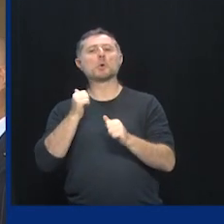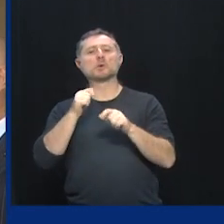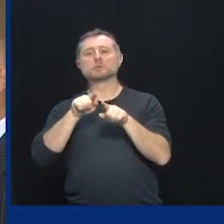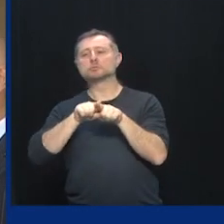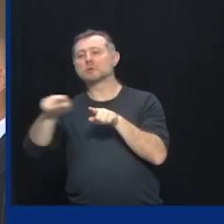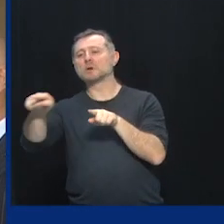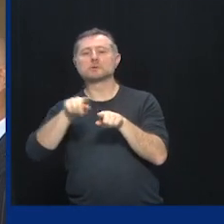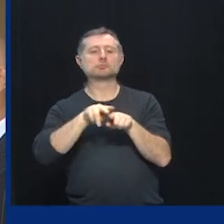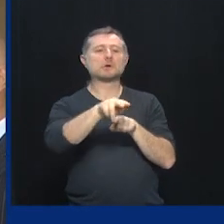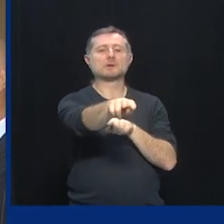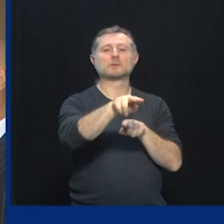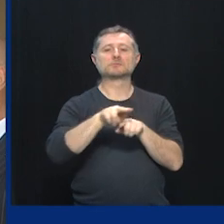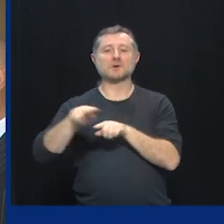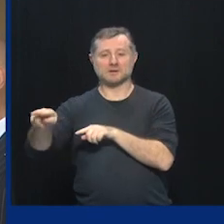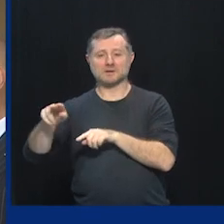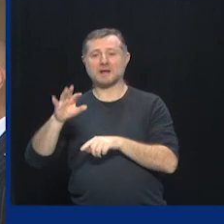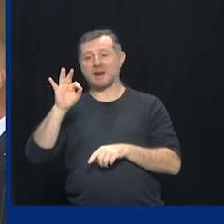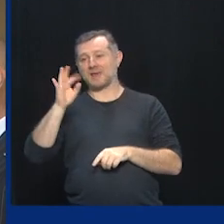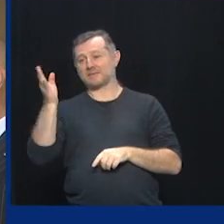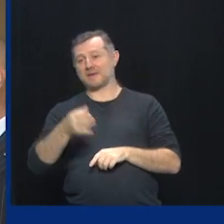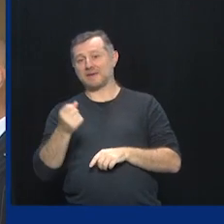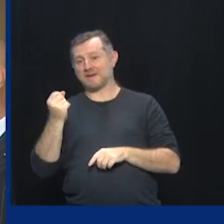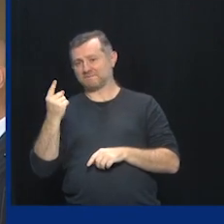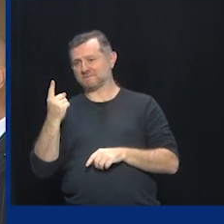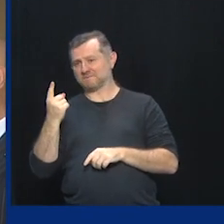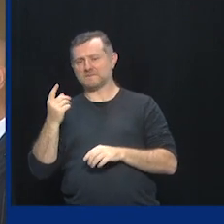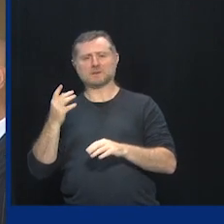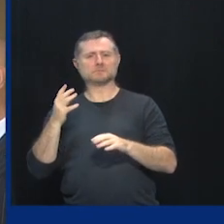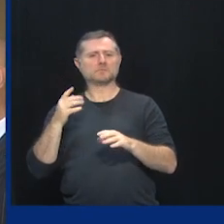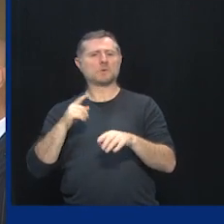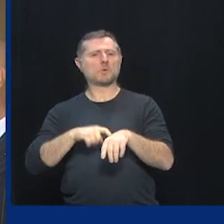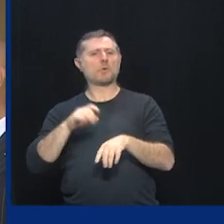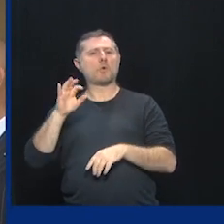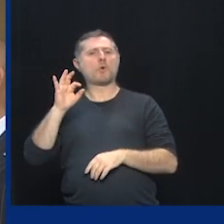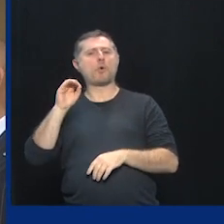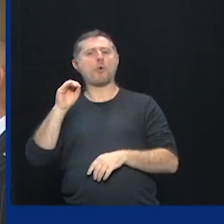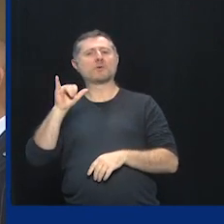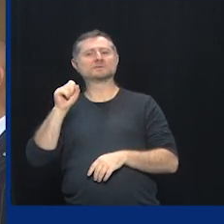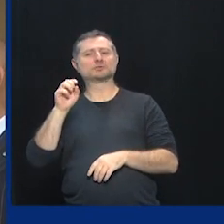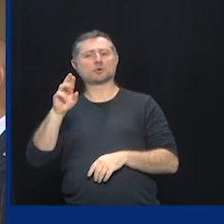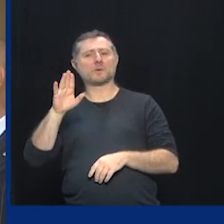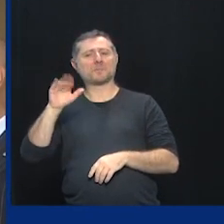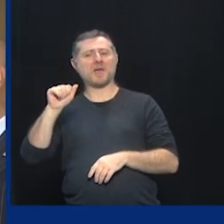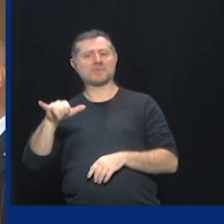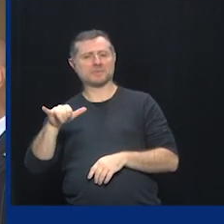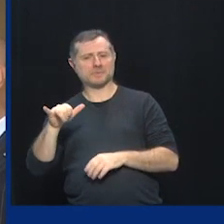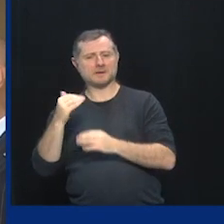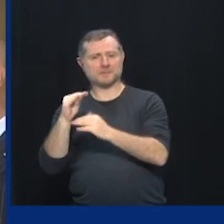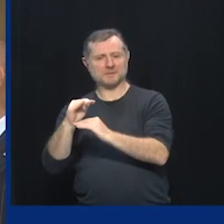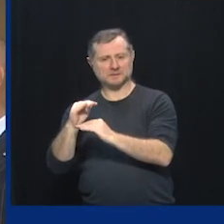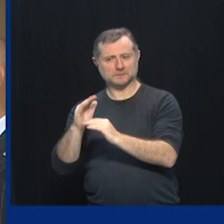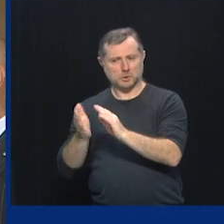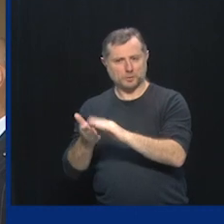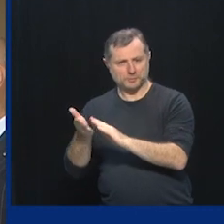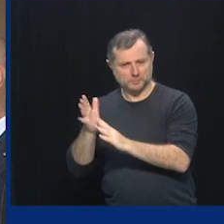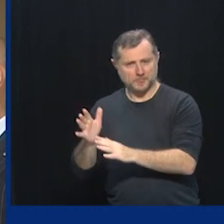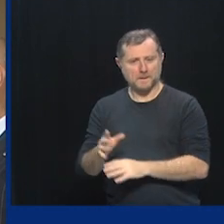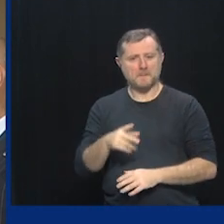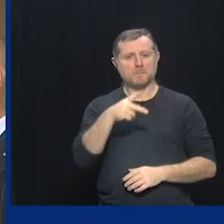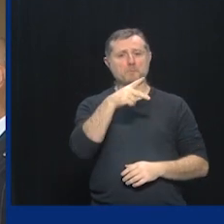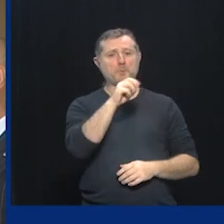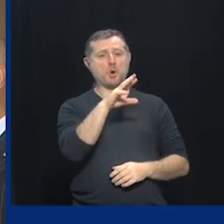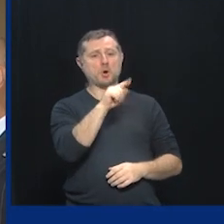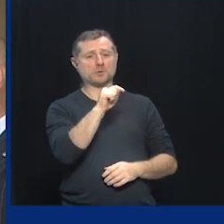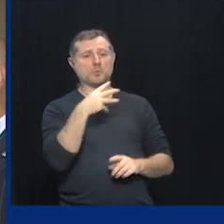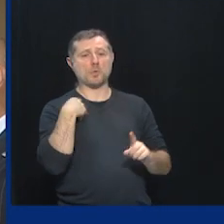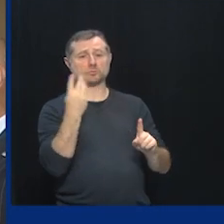of 11 in full operation. Oyster Bay is limited operation, but it is running single track. And Port Washington, as you can see, the workers are